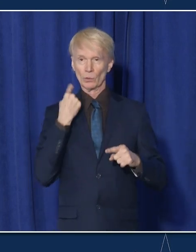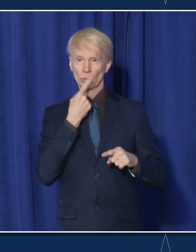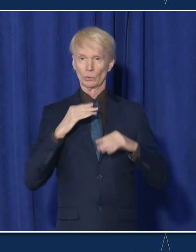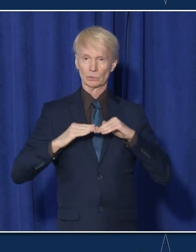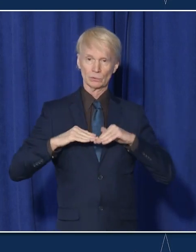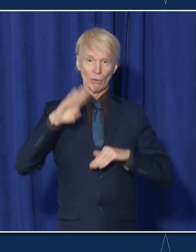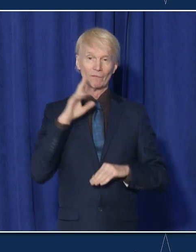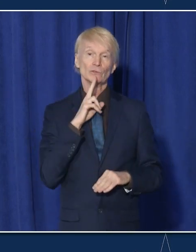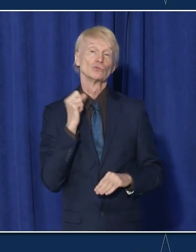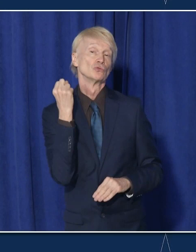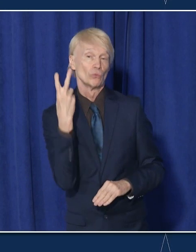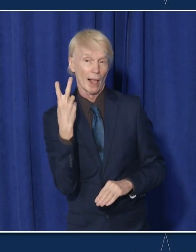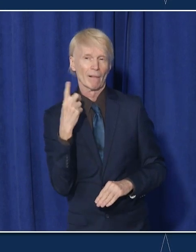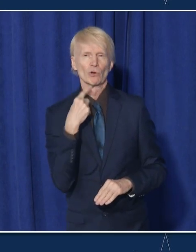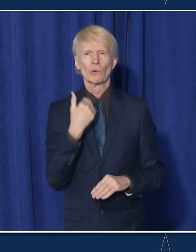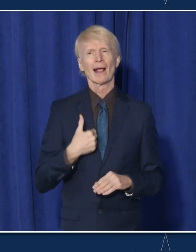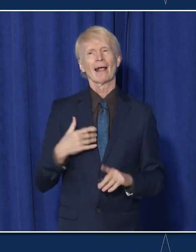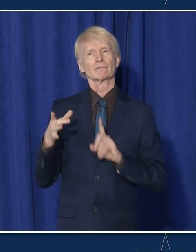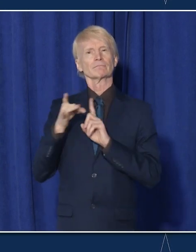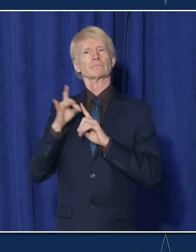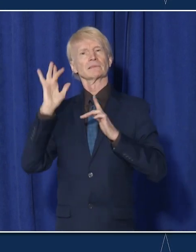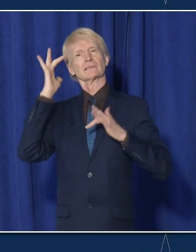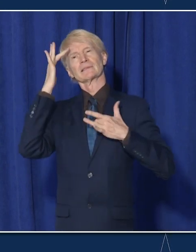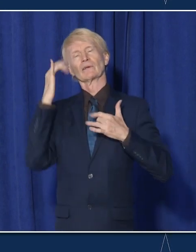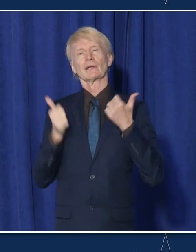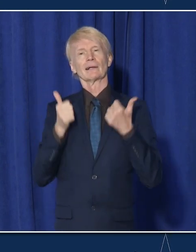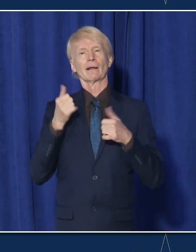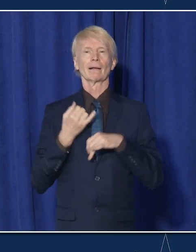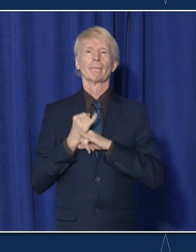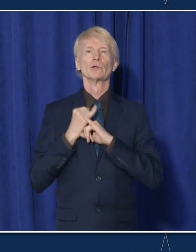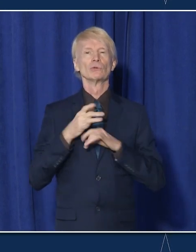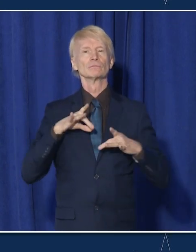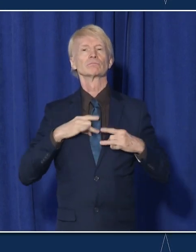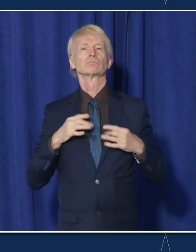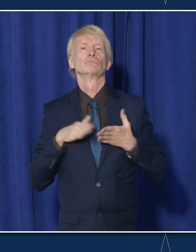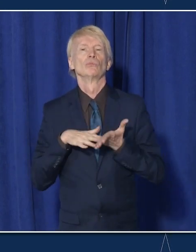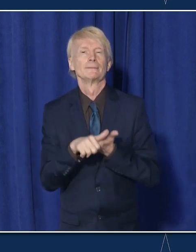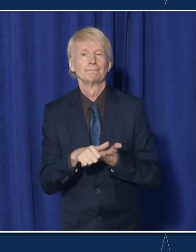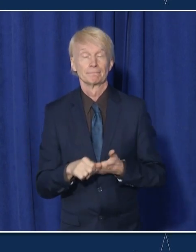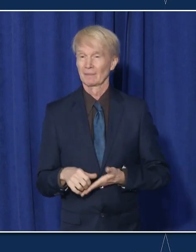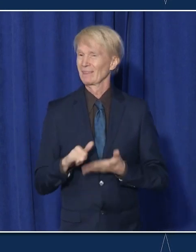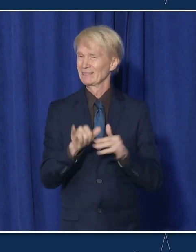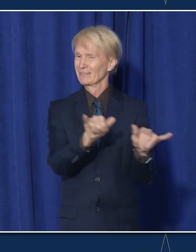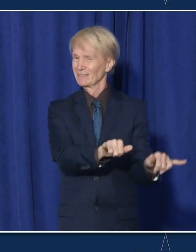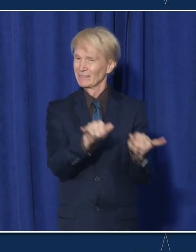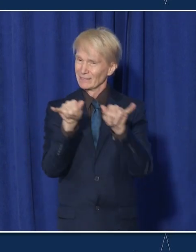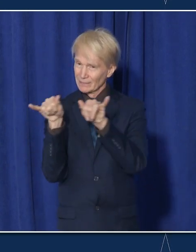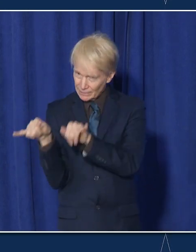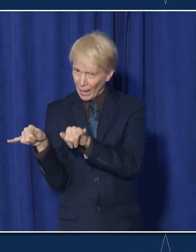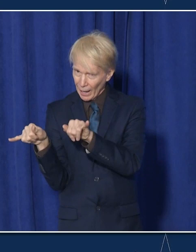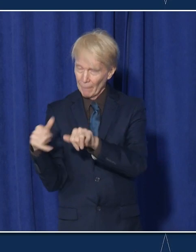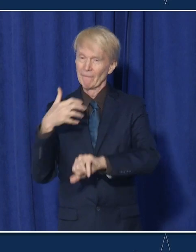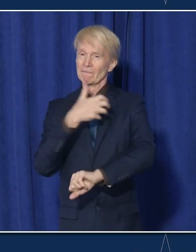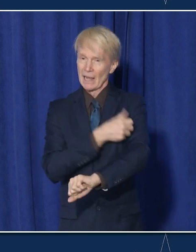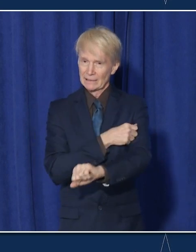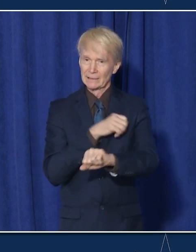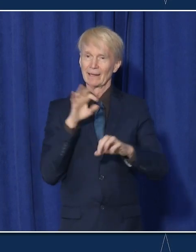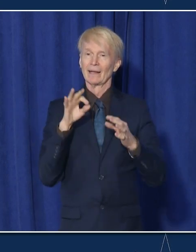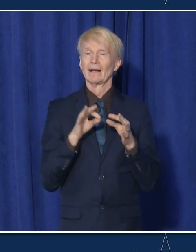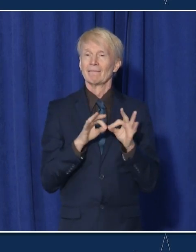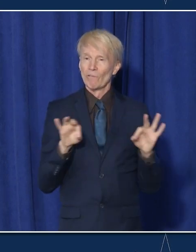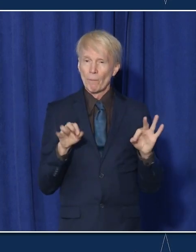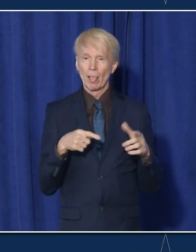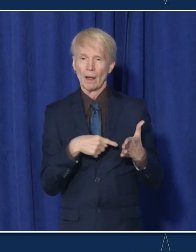severely immunocompromised. I'm going to be honest with you. This is the same vaccine formulation that we've been using all along. It's the